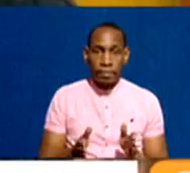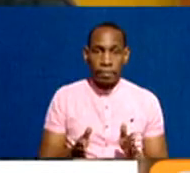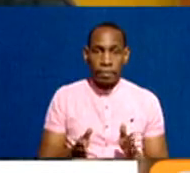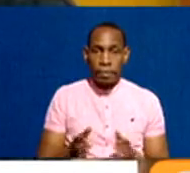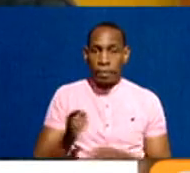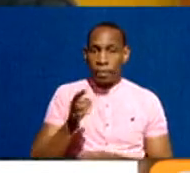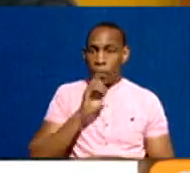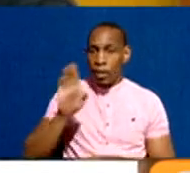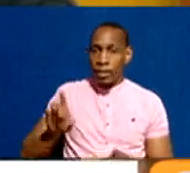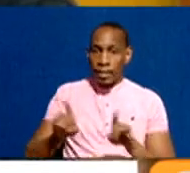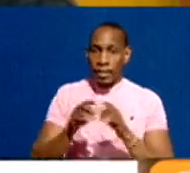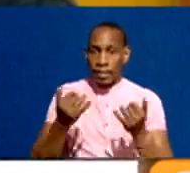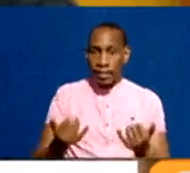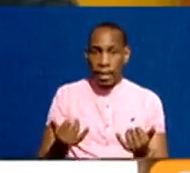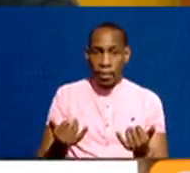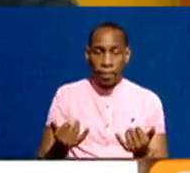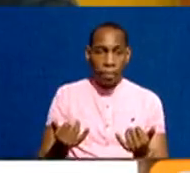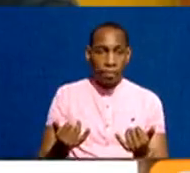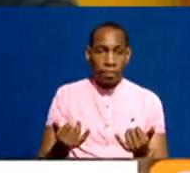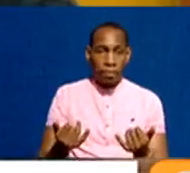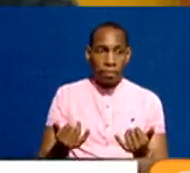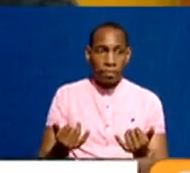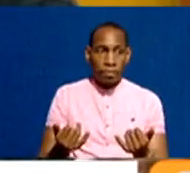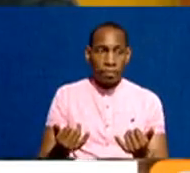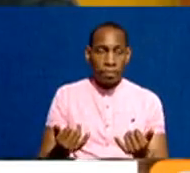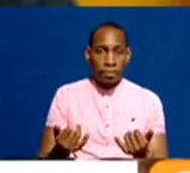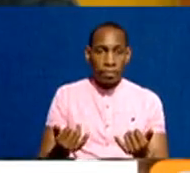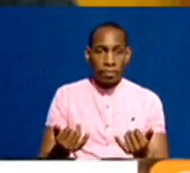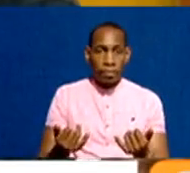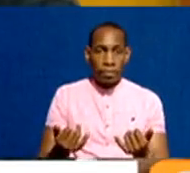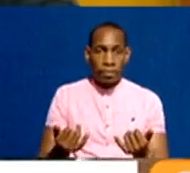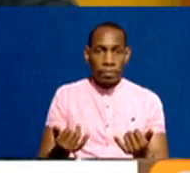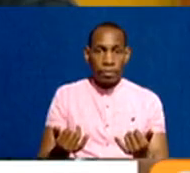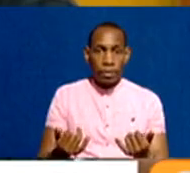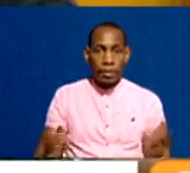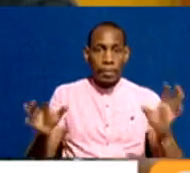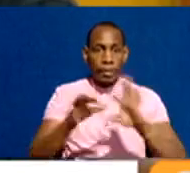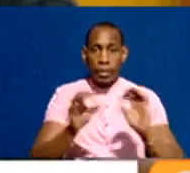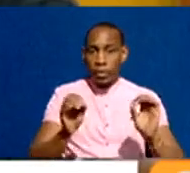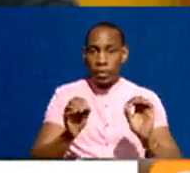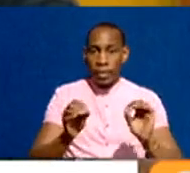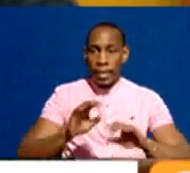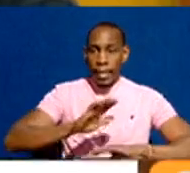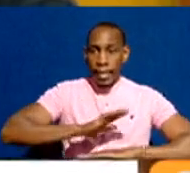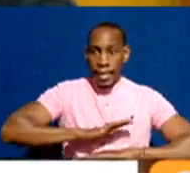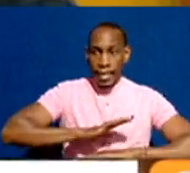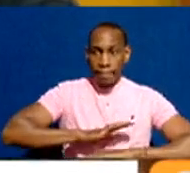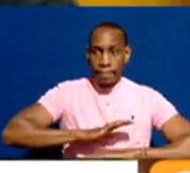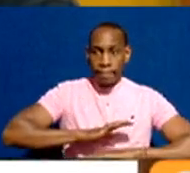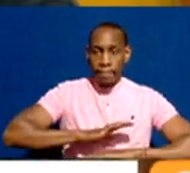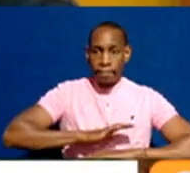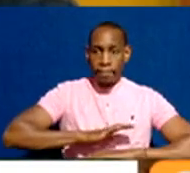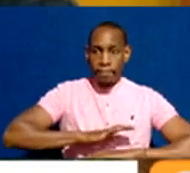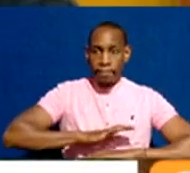on oath, which have not been accompanied with sufficient